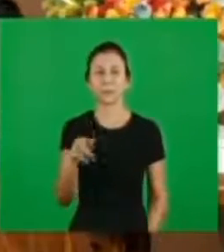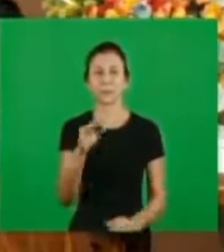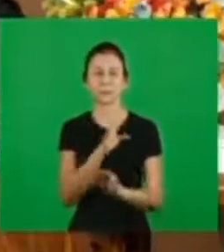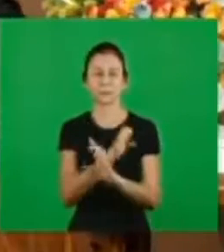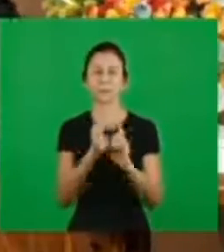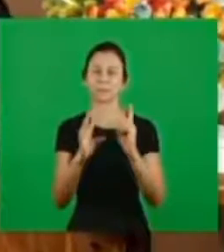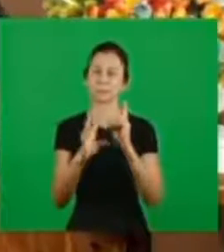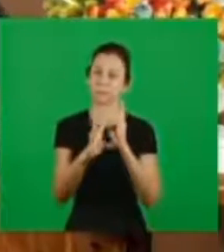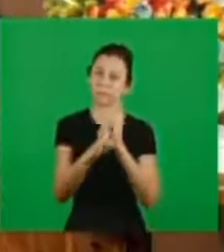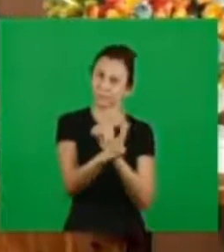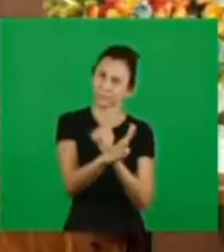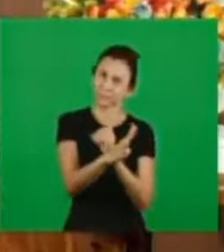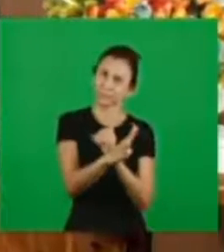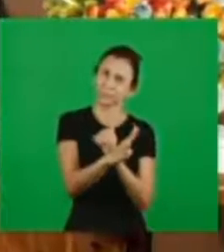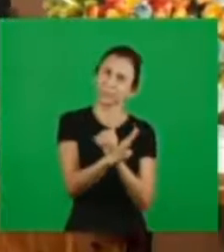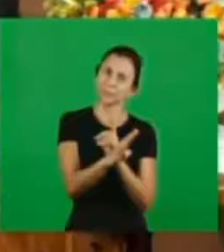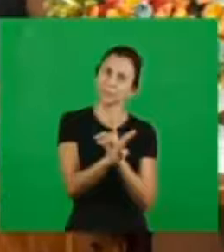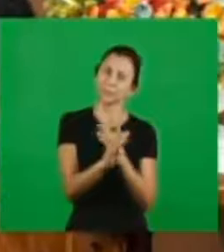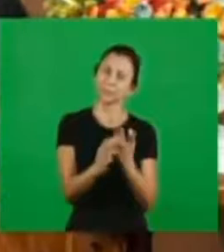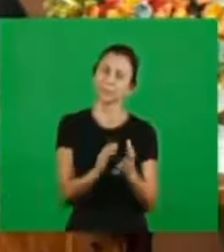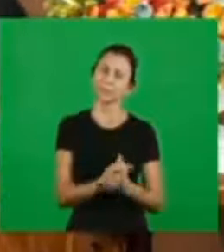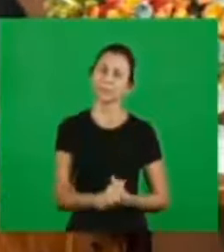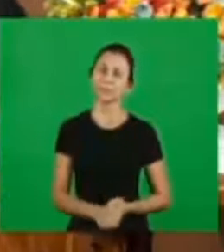the teachers of Sunday school.